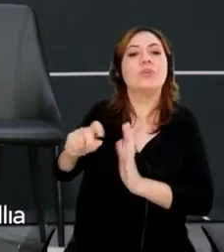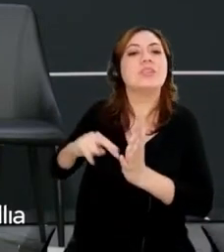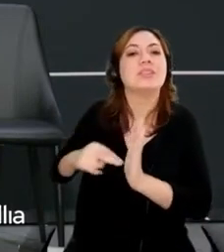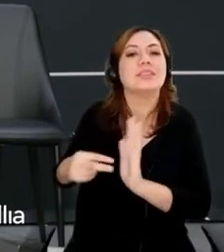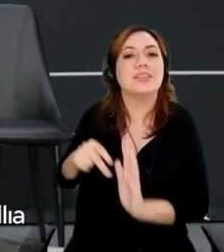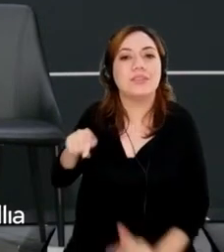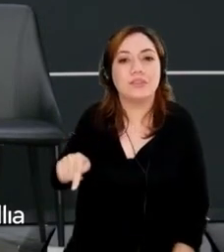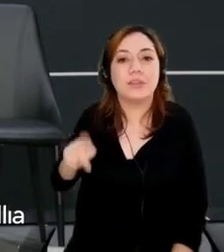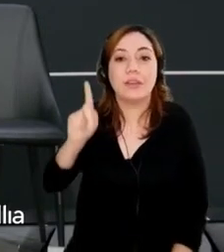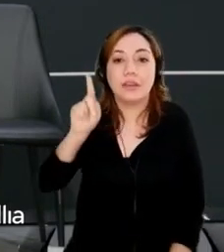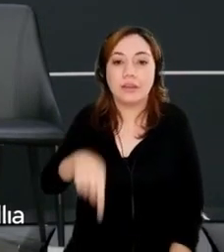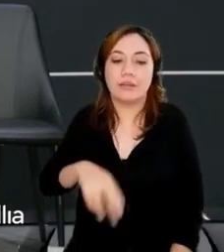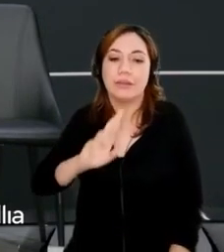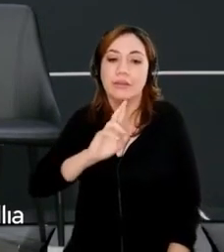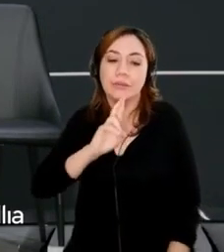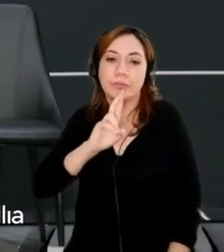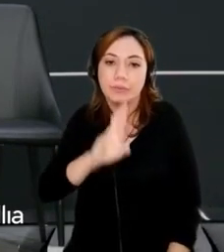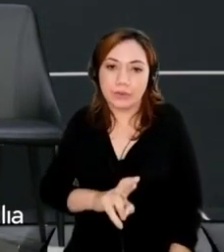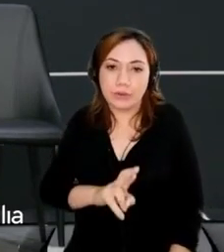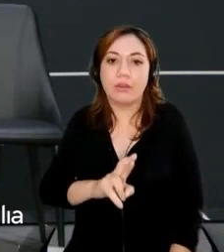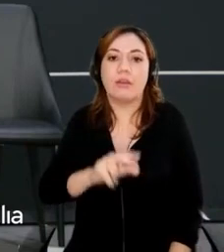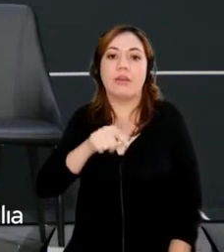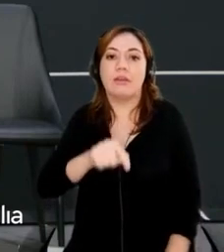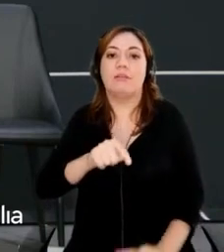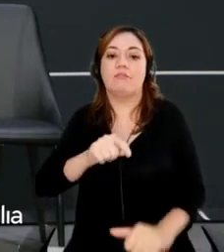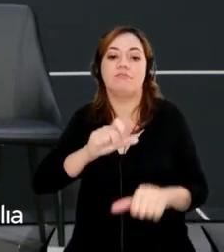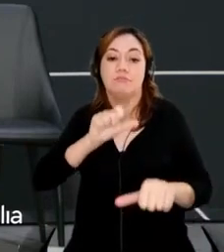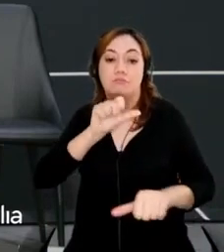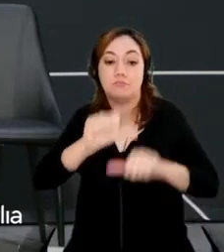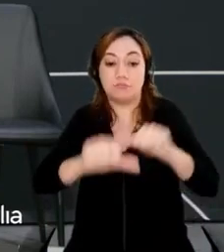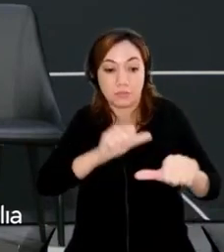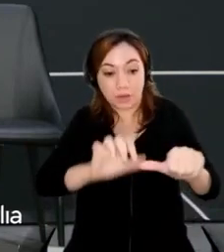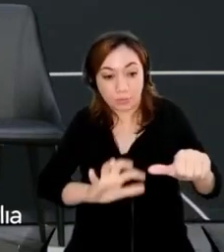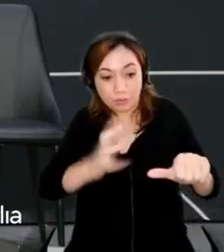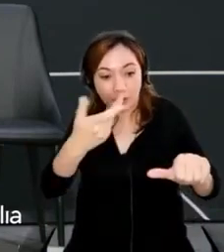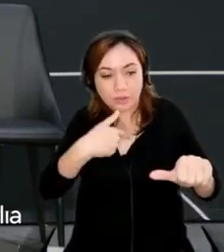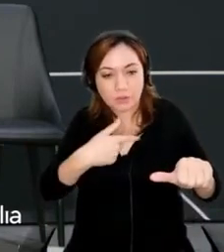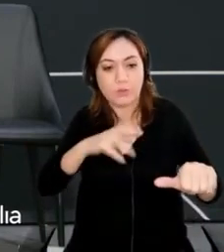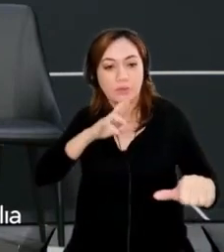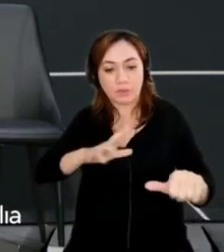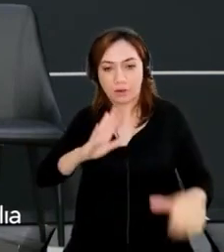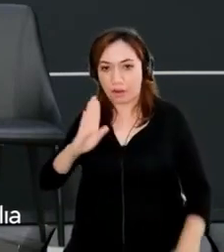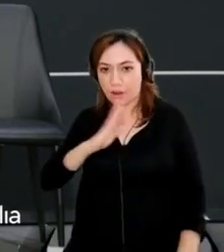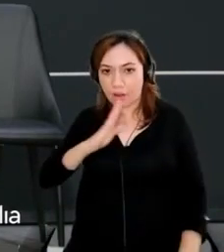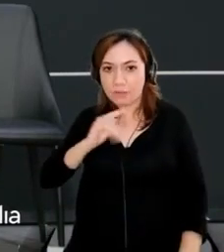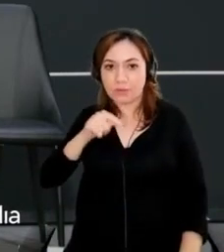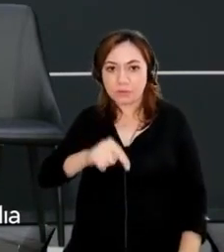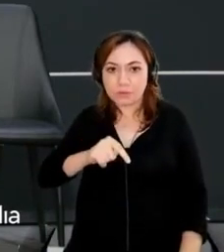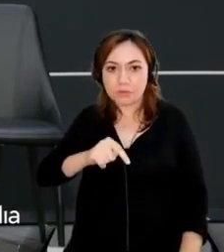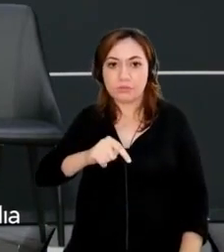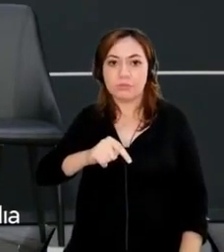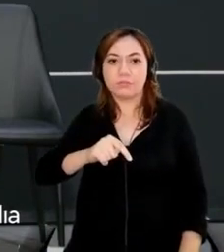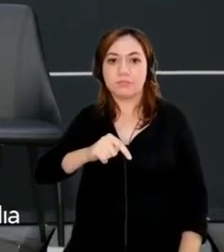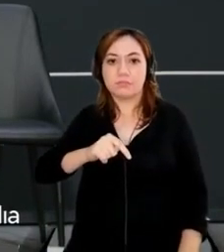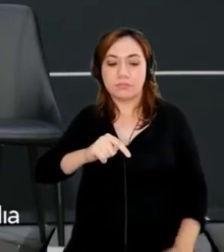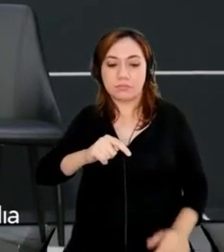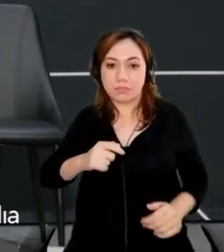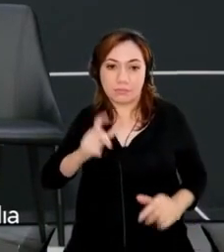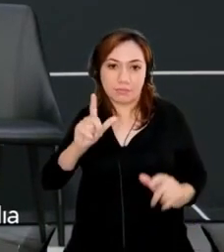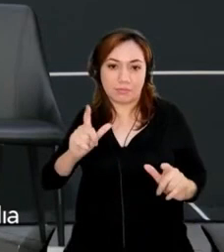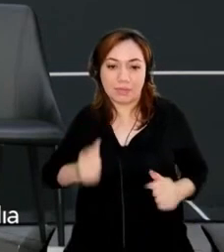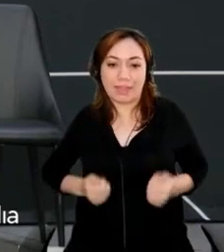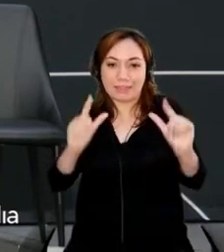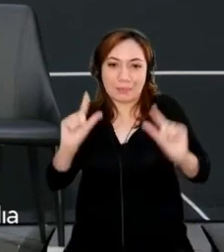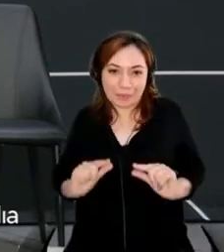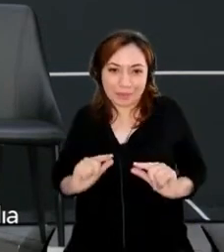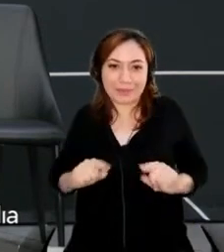change quickly, cheaply, creatively, and at low risk. Okay, respond